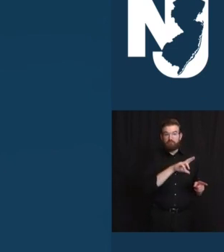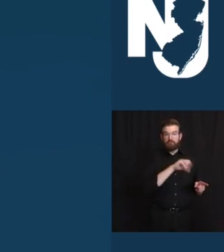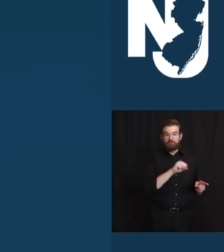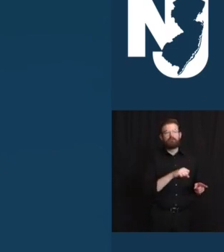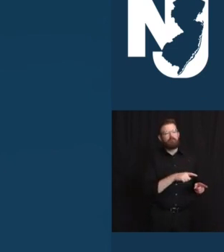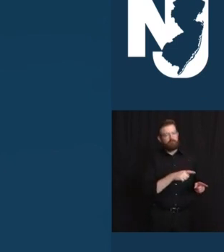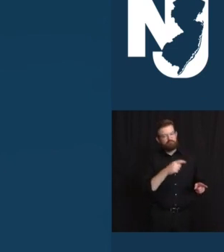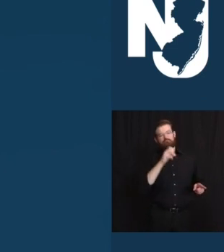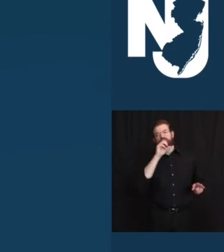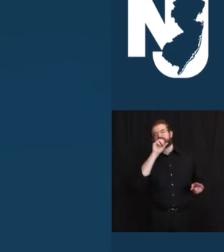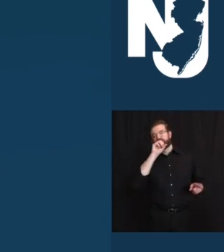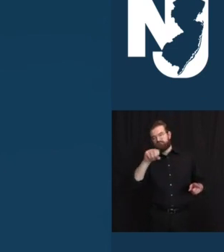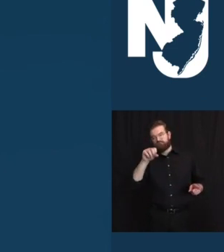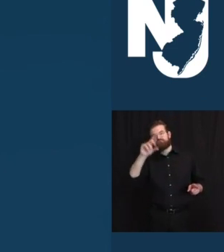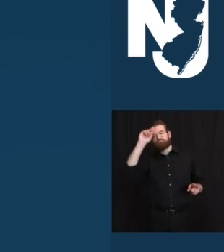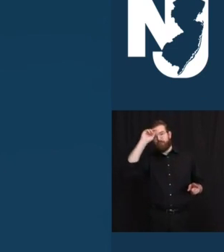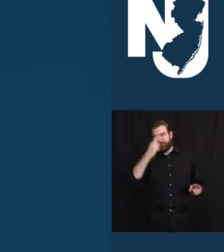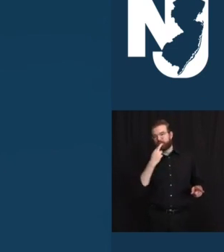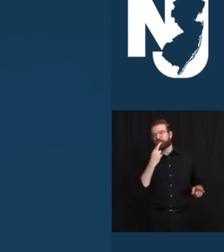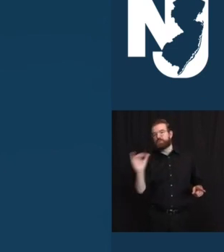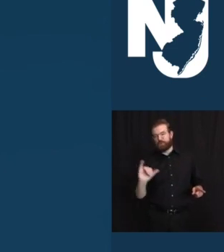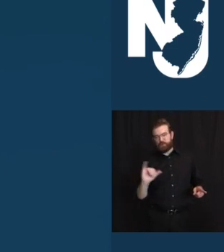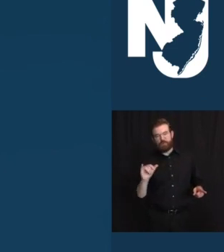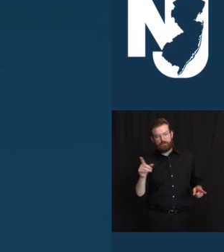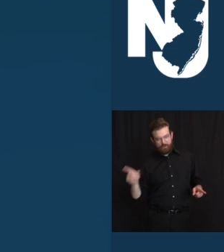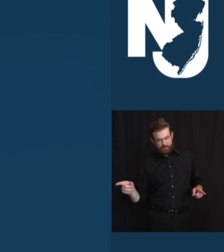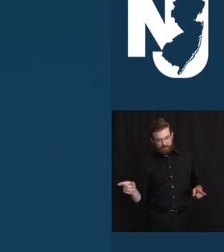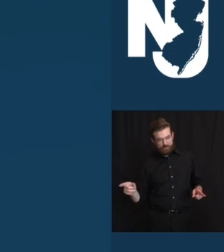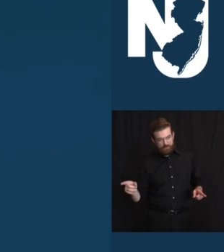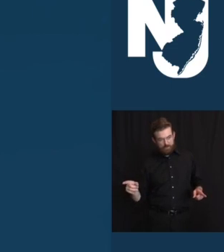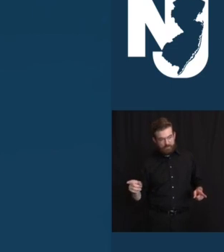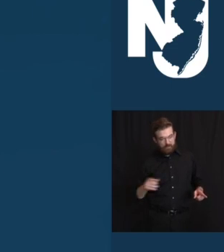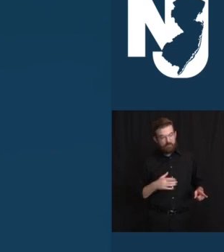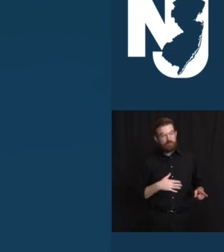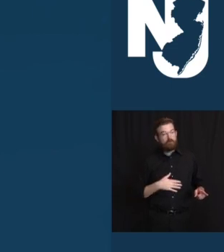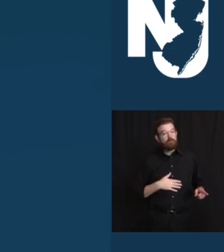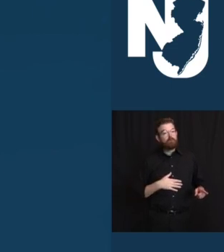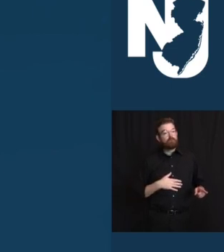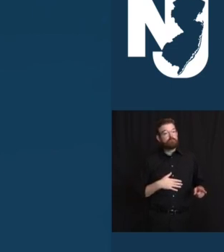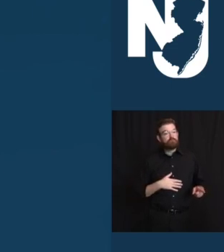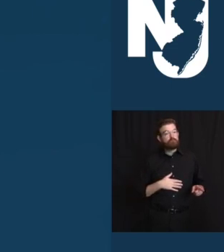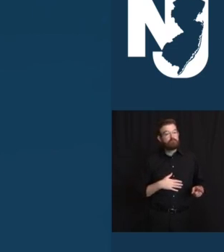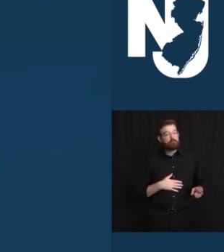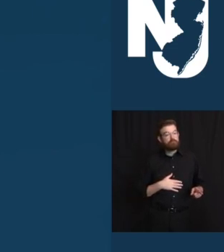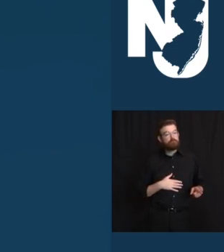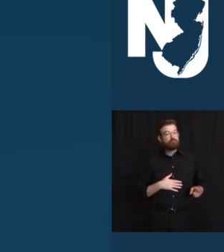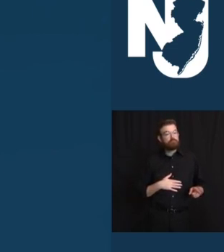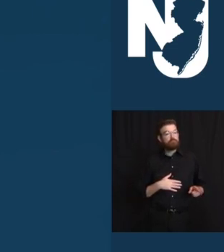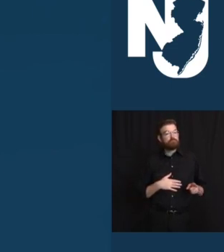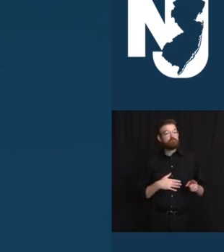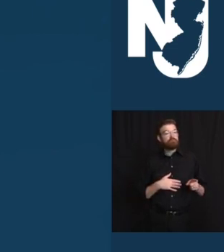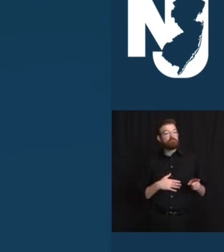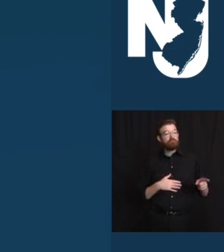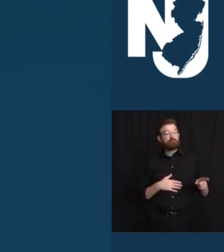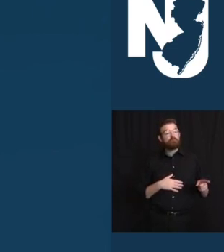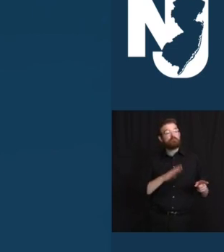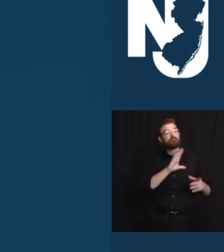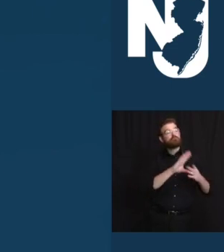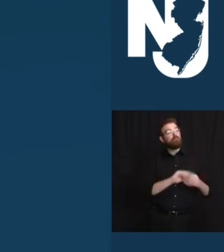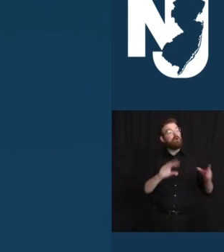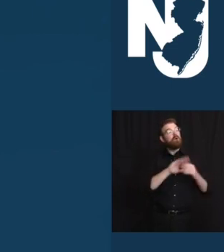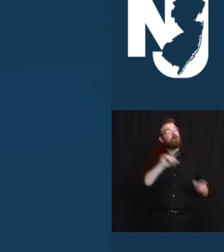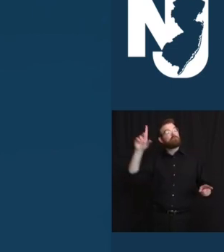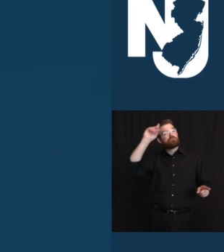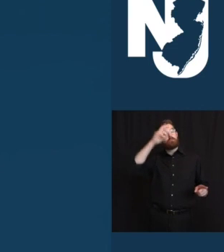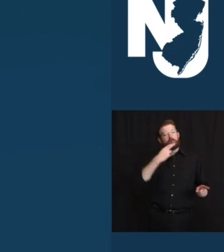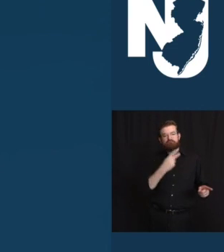with his grandchildren, ensuring that they too always swelled with Dominican pride. Together, Ludo and his wife